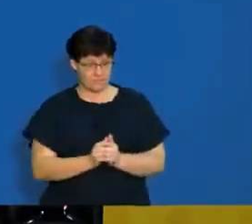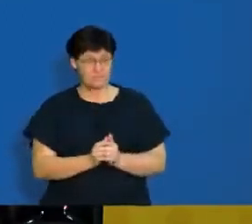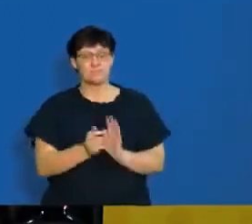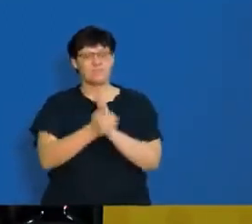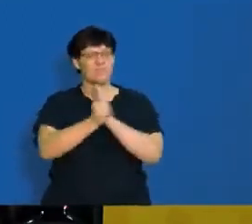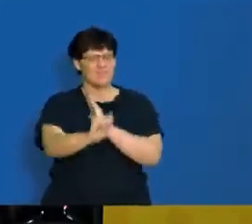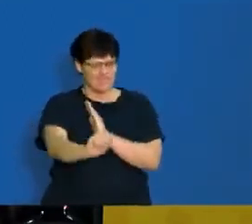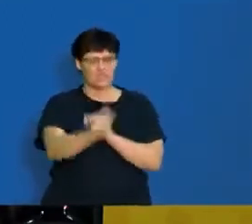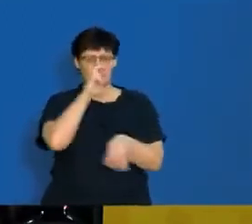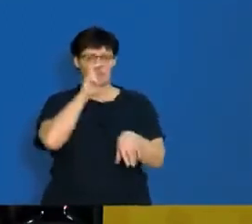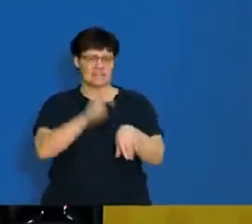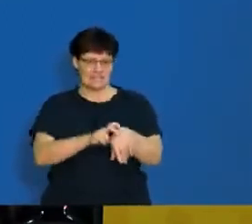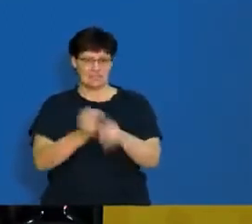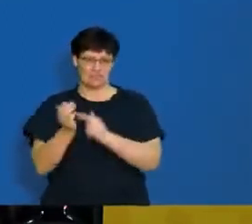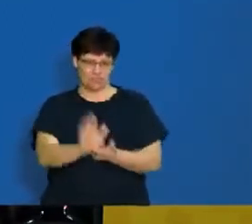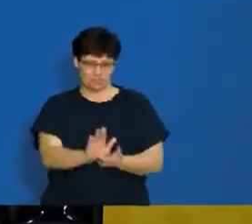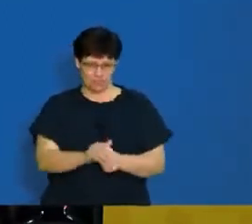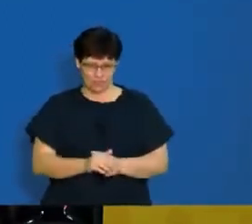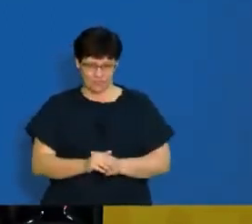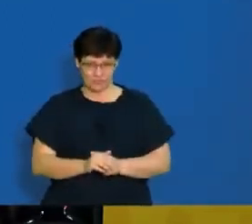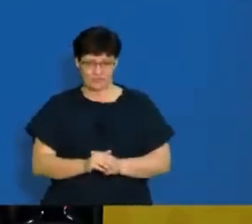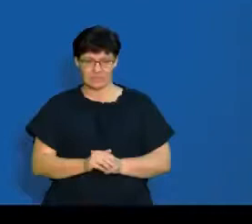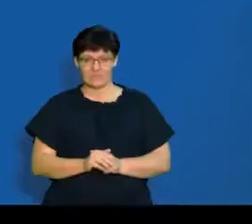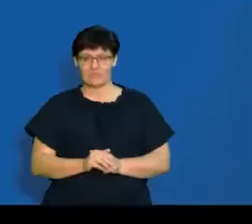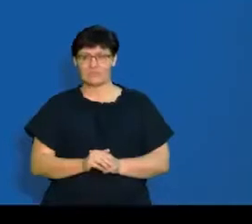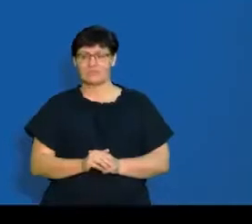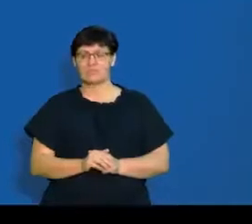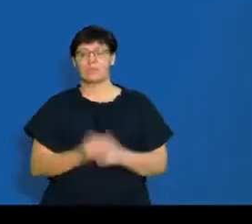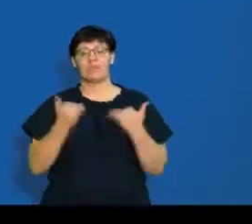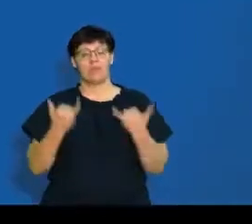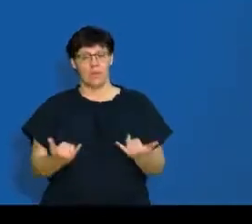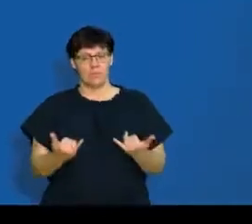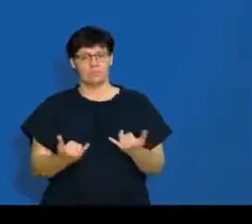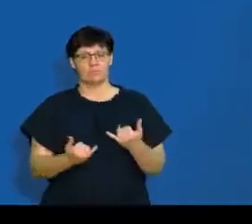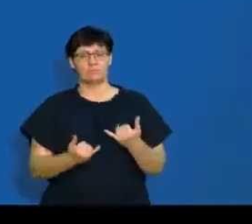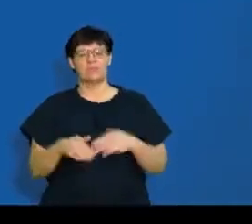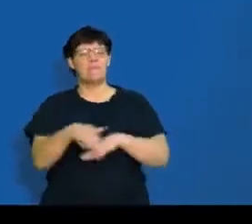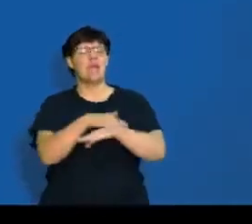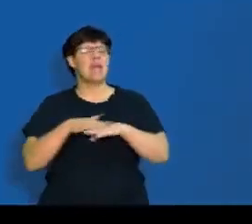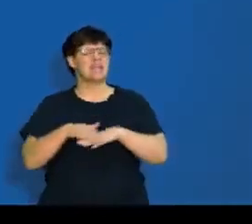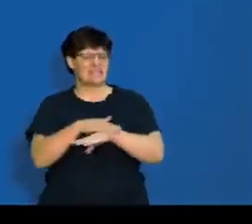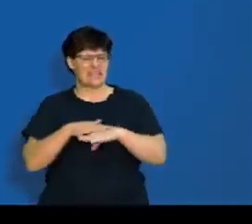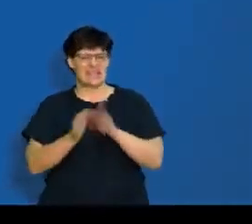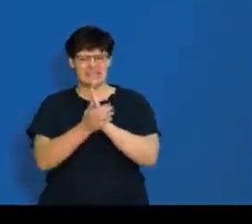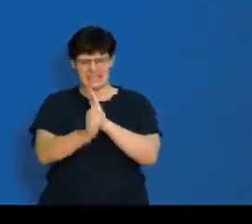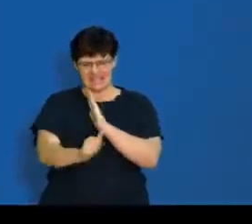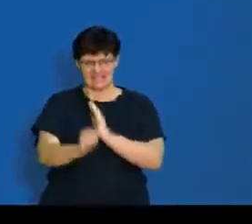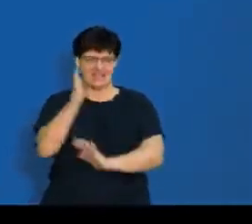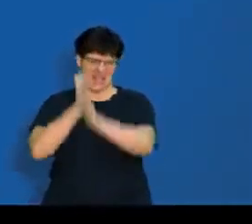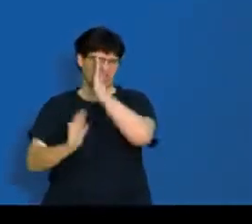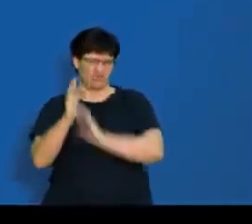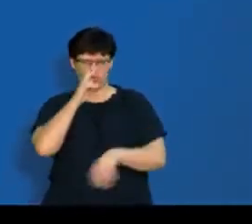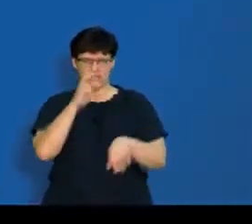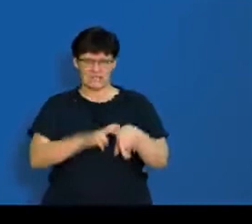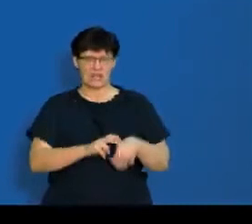skills that you are required to demonstrate in this paper. Okay, and then these are the basic skills in history.